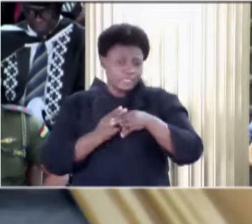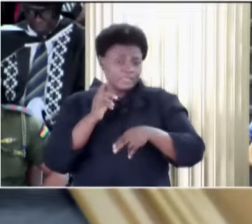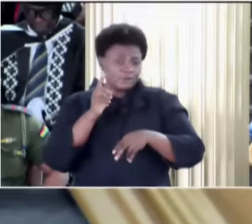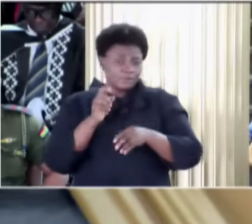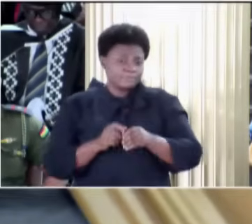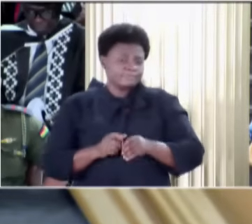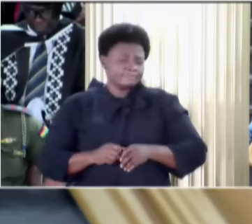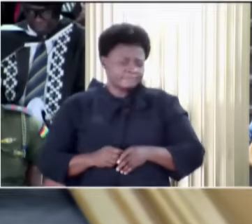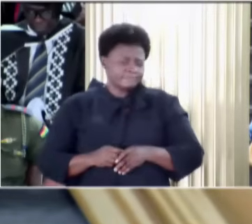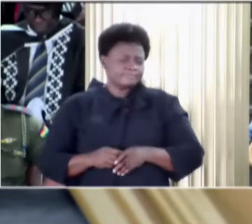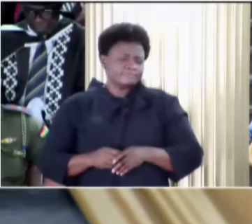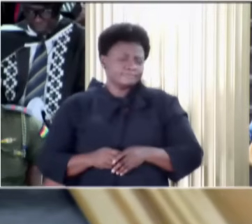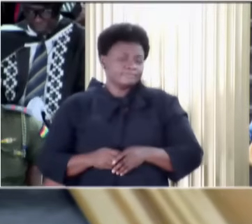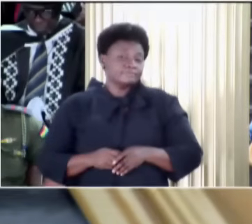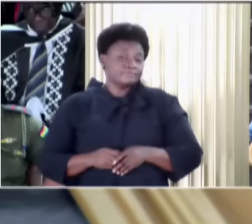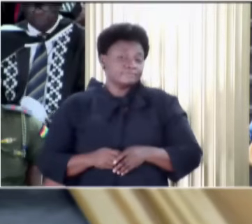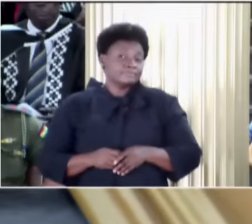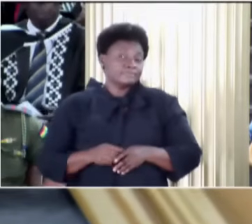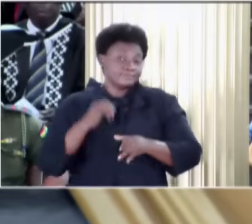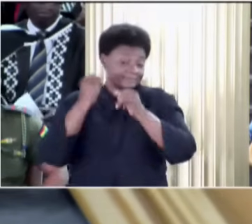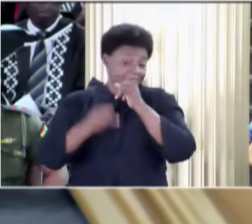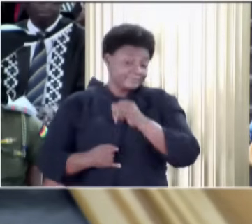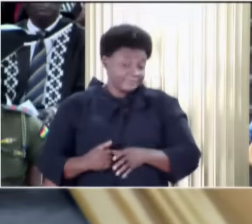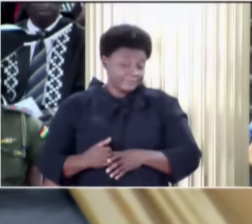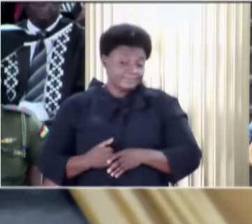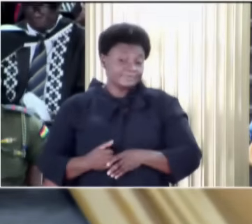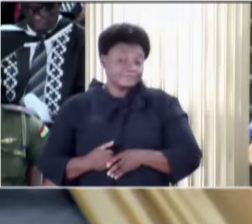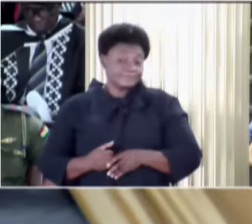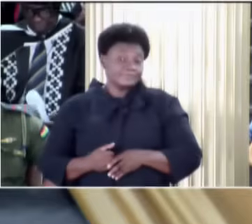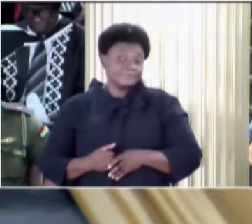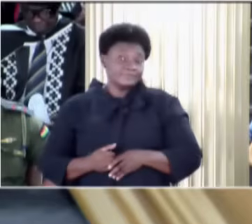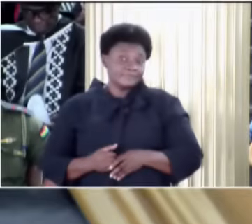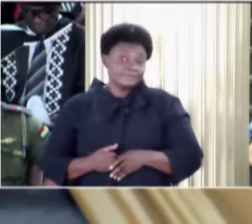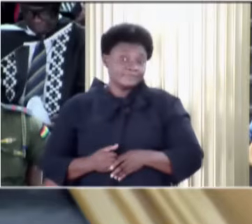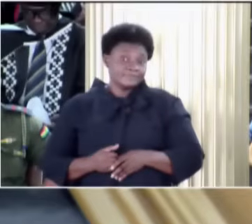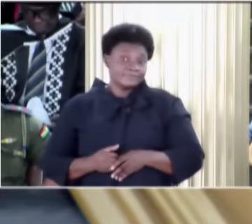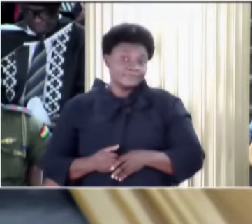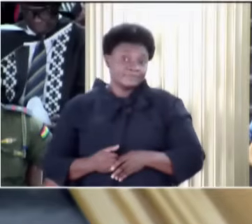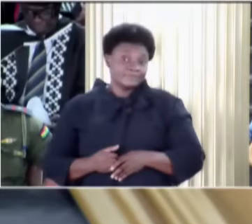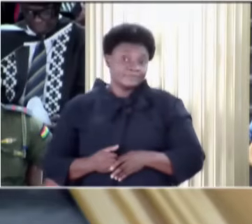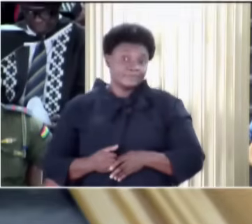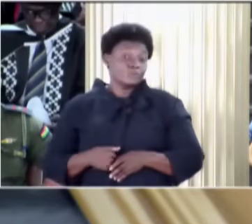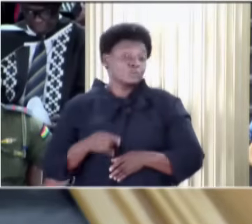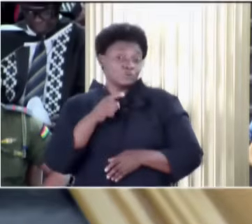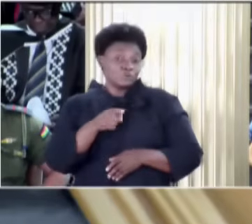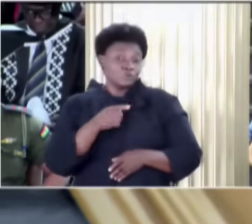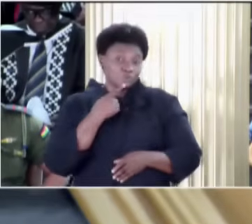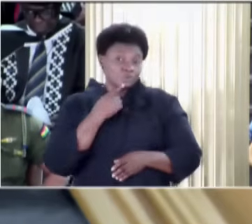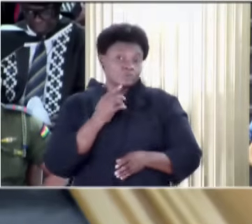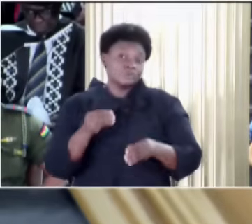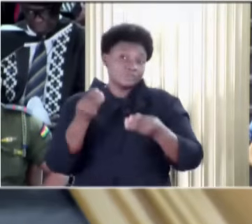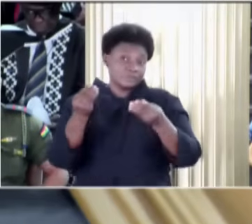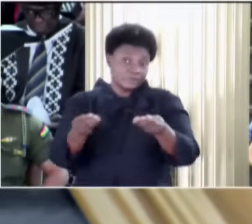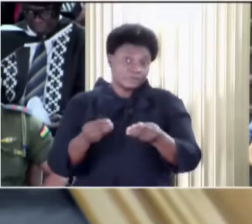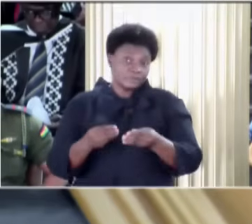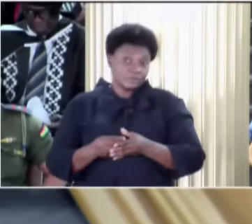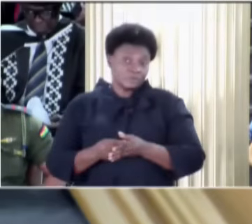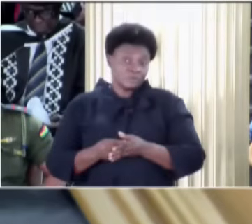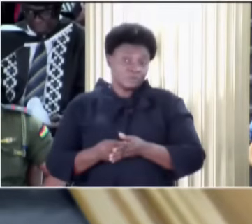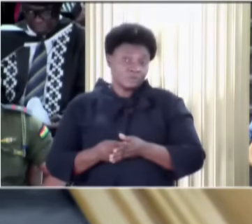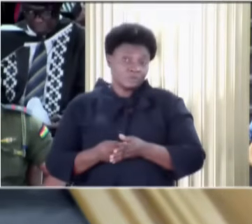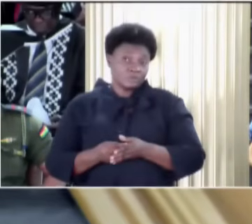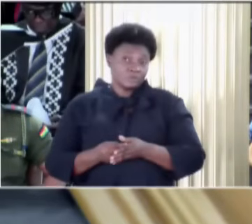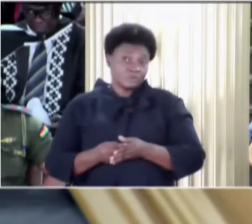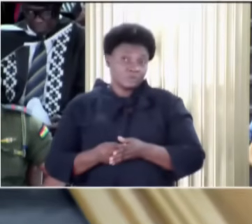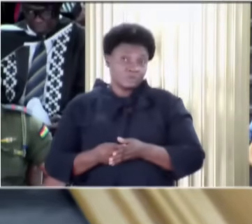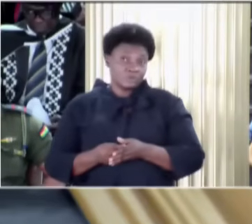or that space. Now, lastly, this is the part of the speech where I'm supposed to offer you hope. So let me say